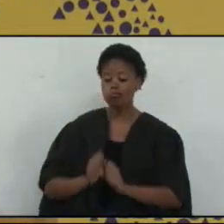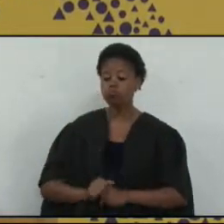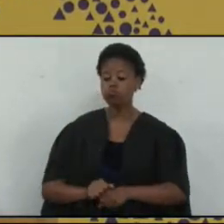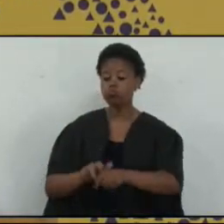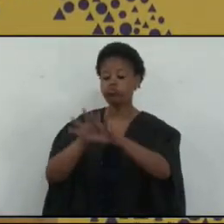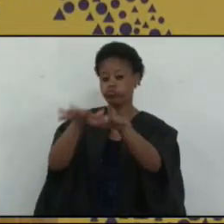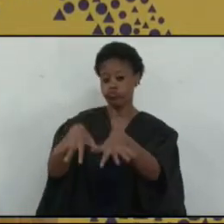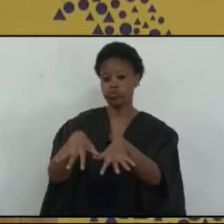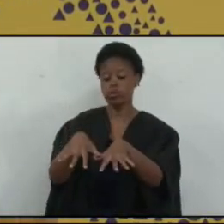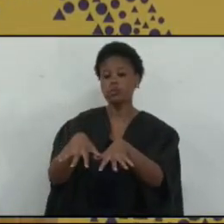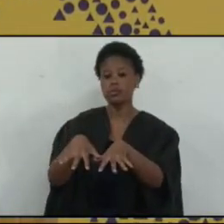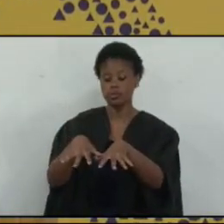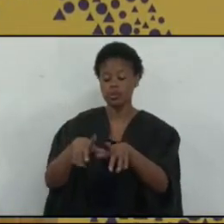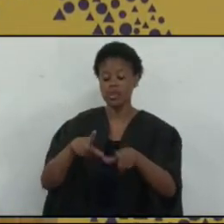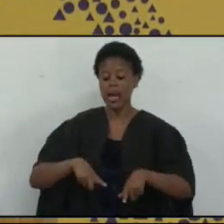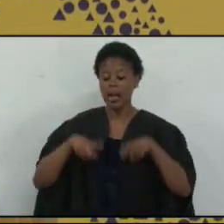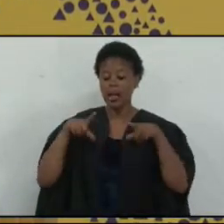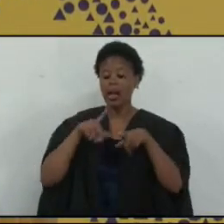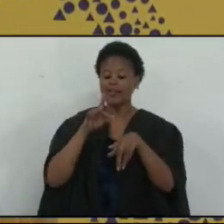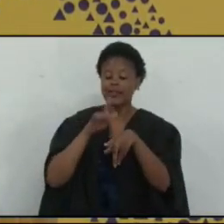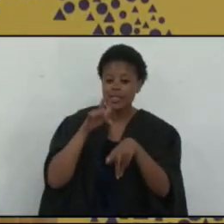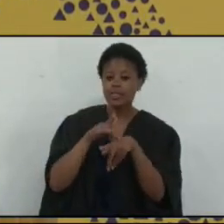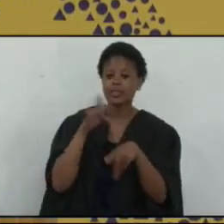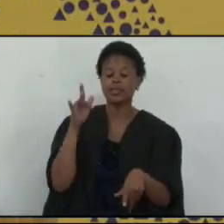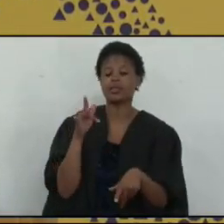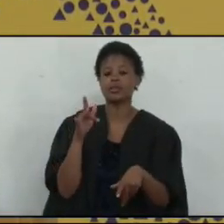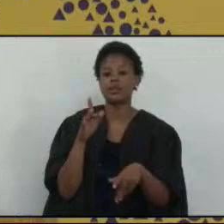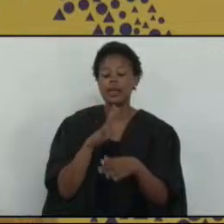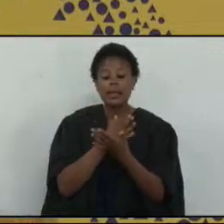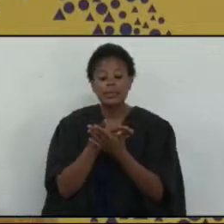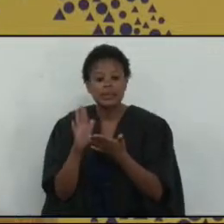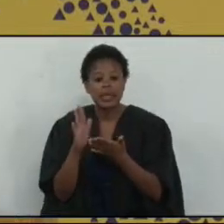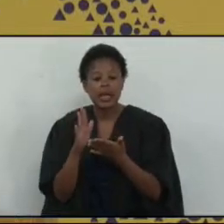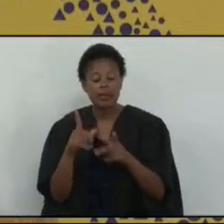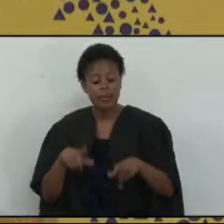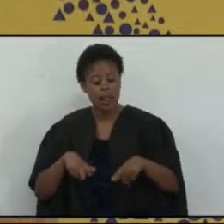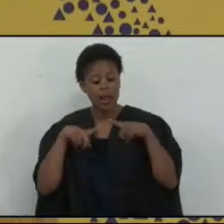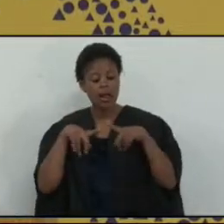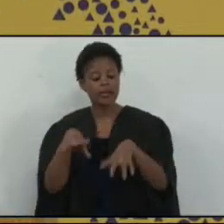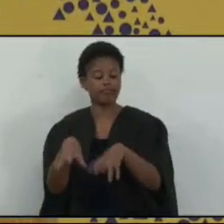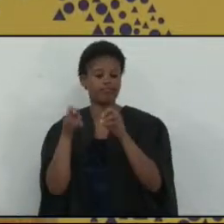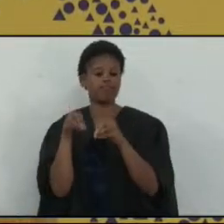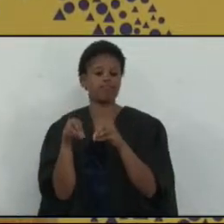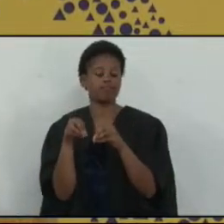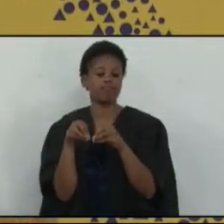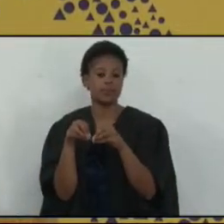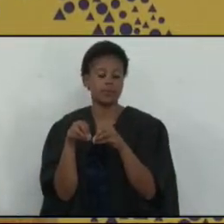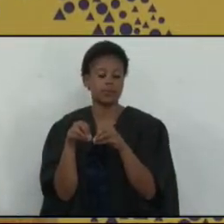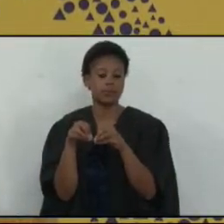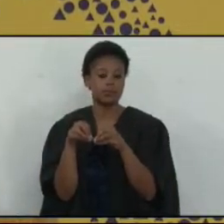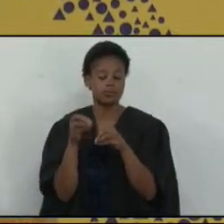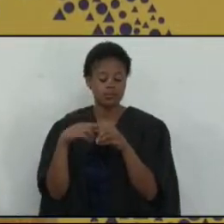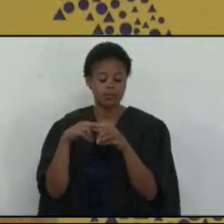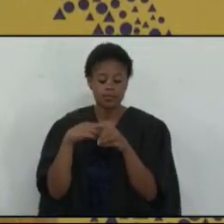me. Lives have been touched. In some cases, lives have been saved. And we are a slightly